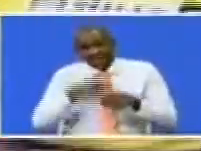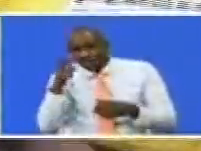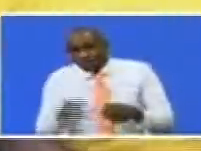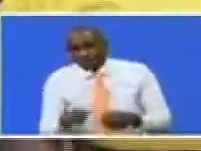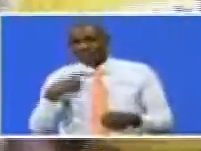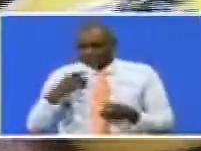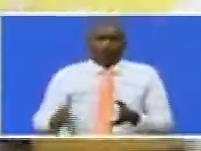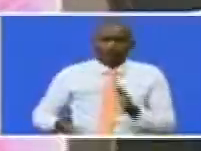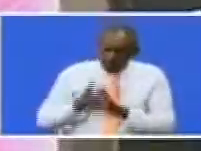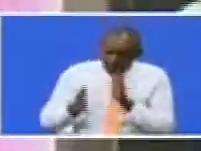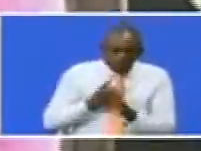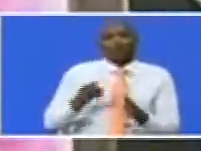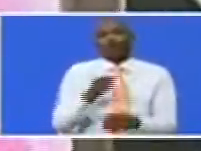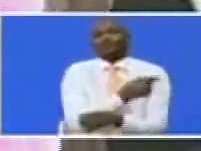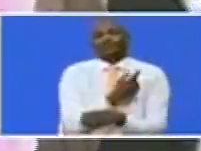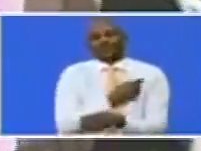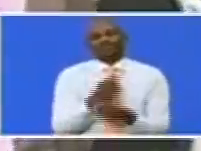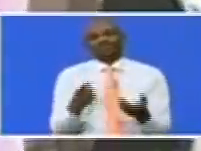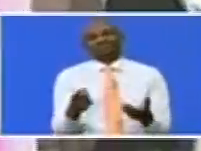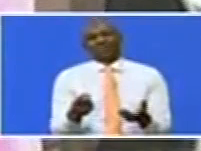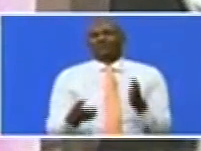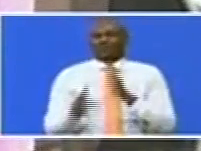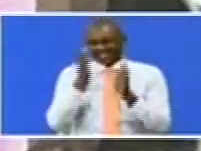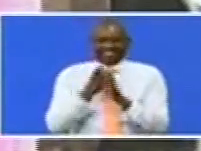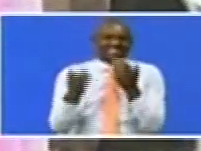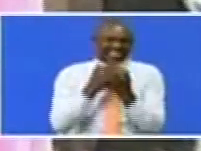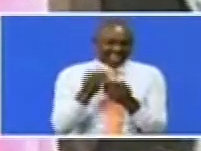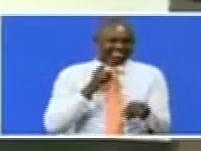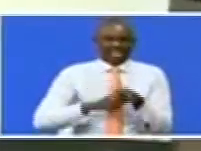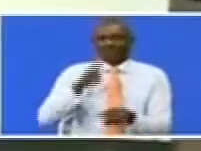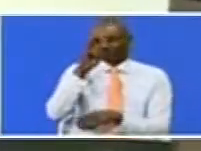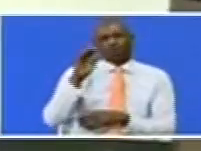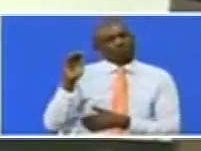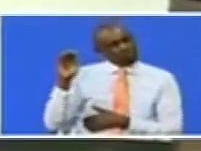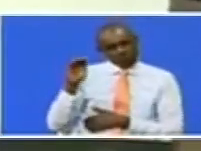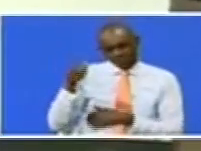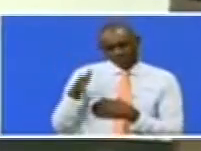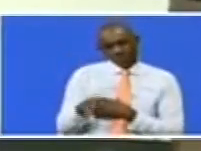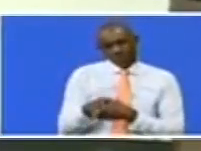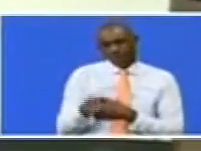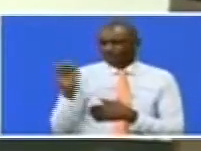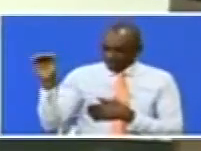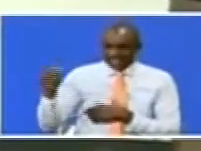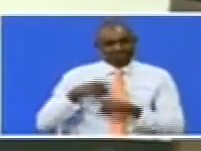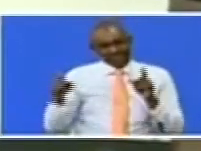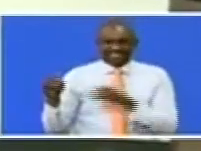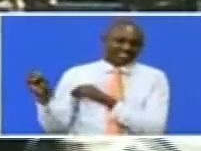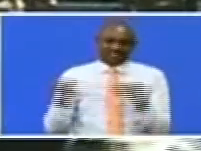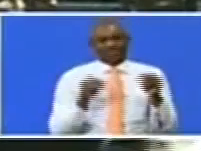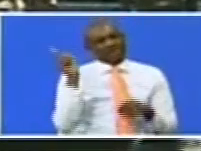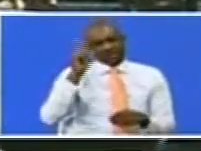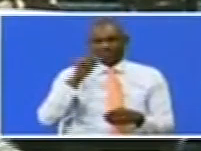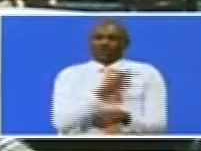have been rushed to the Gertrude's Hospital for emergency care at 4 a.m. before she was transferred to the Nairobi